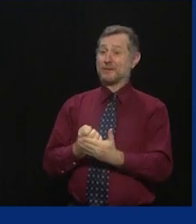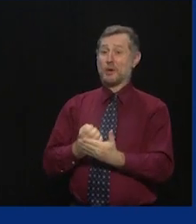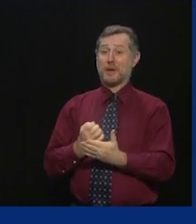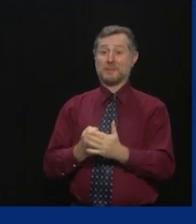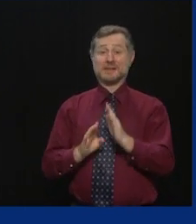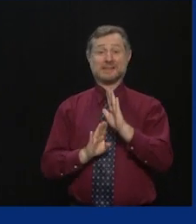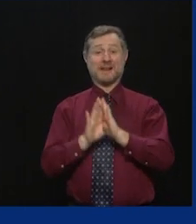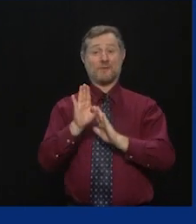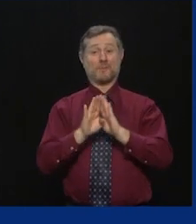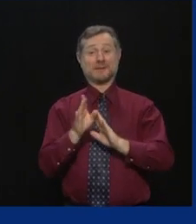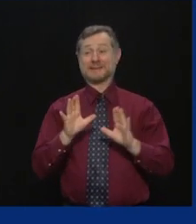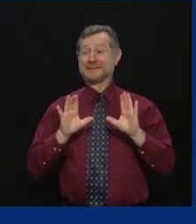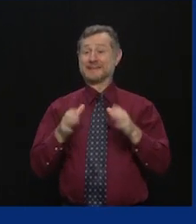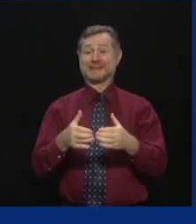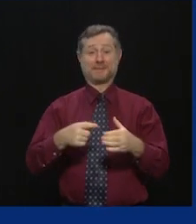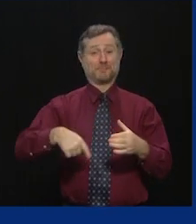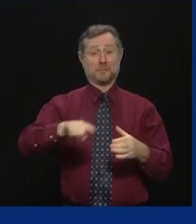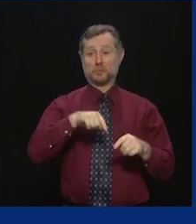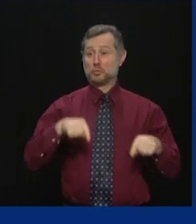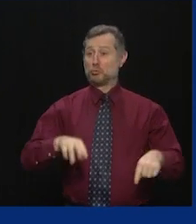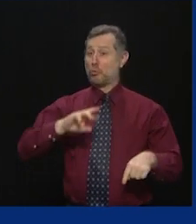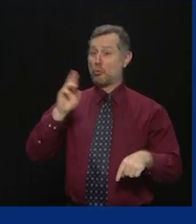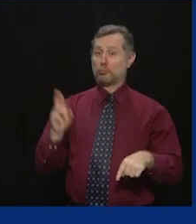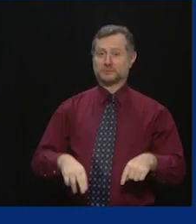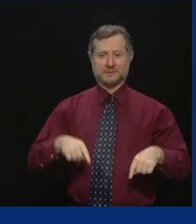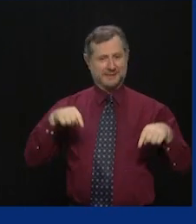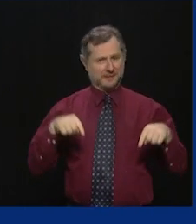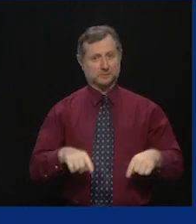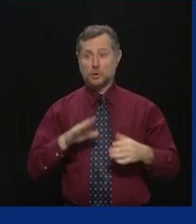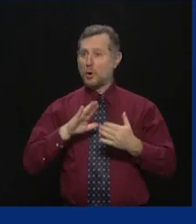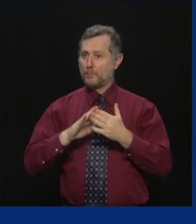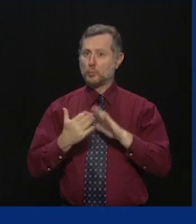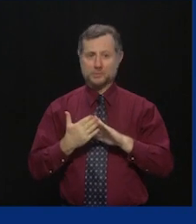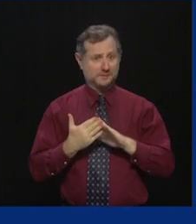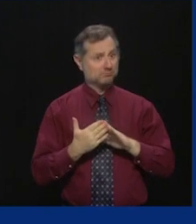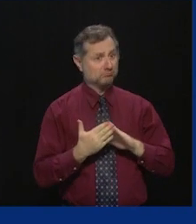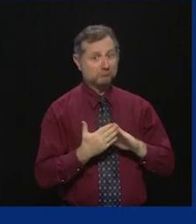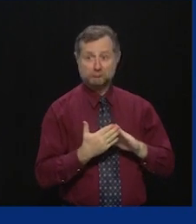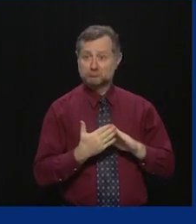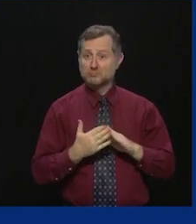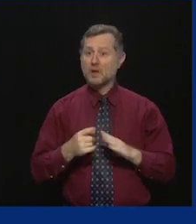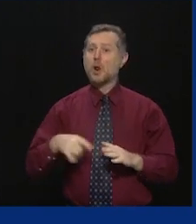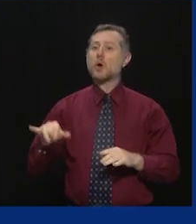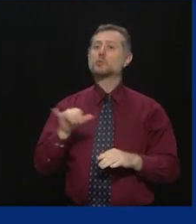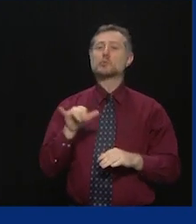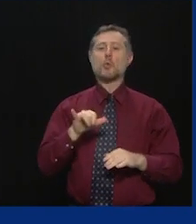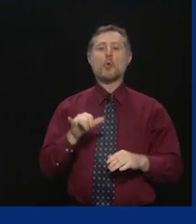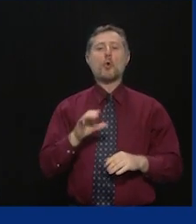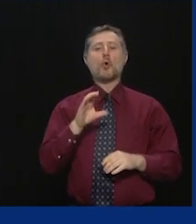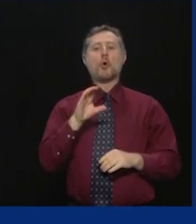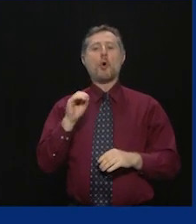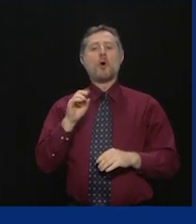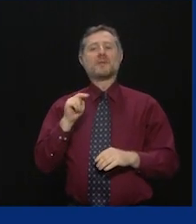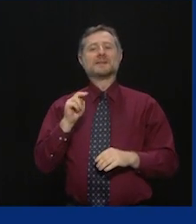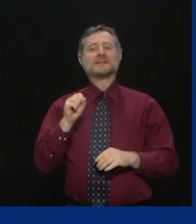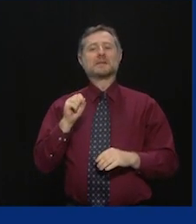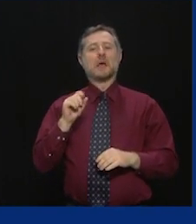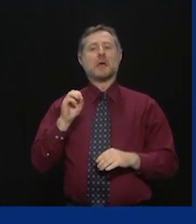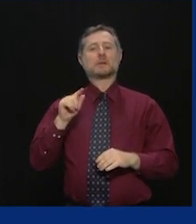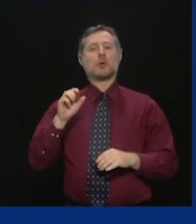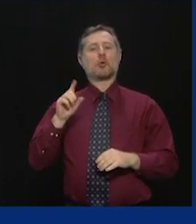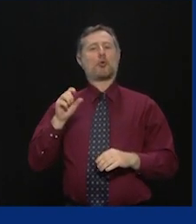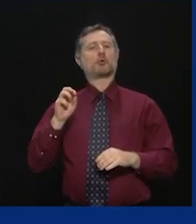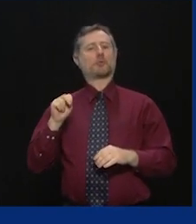in Rochester, in this community. Also, the people at Constellation Brands, who see a possibility and